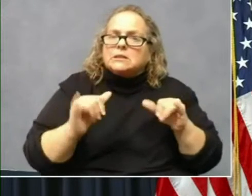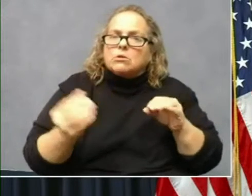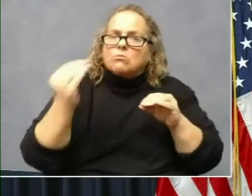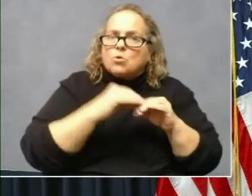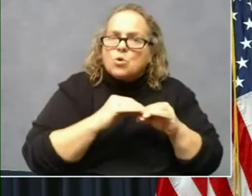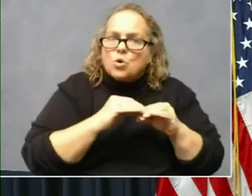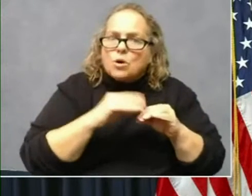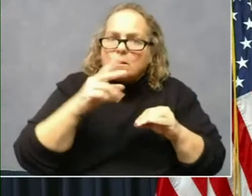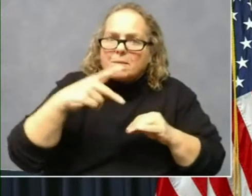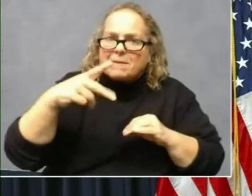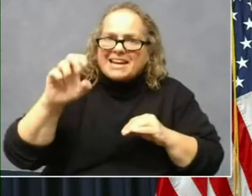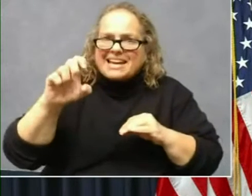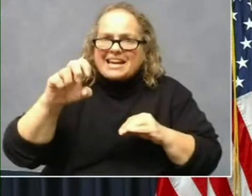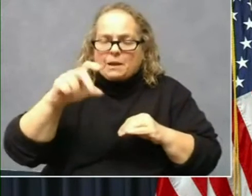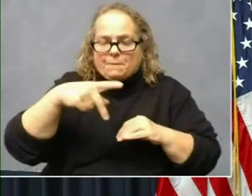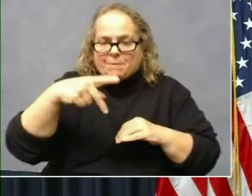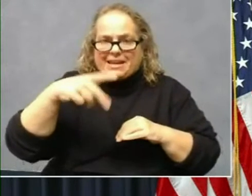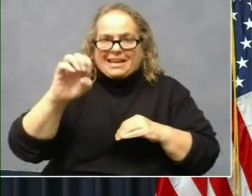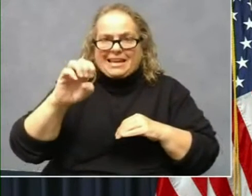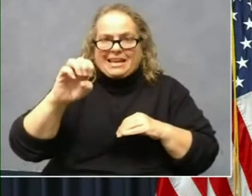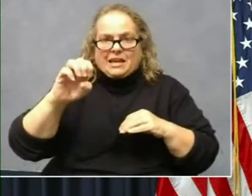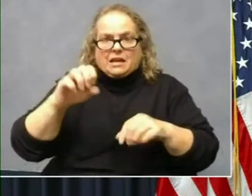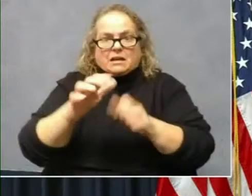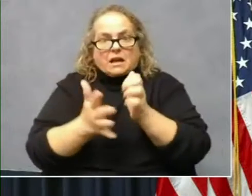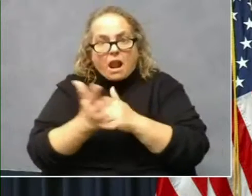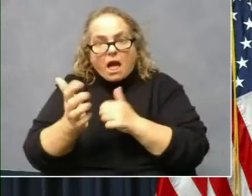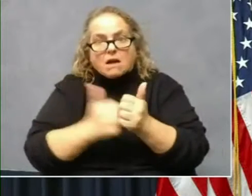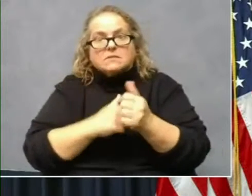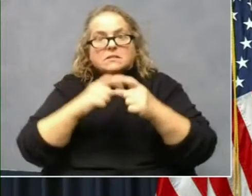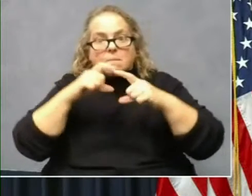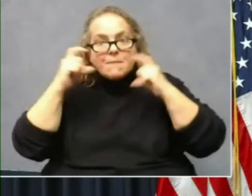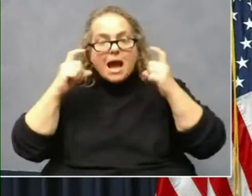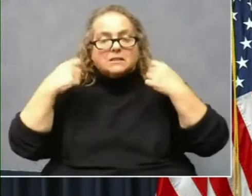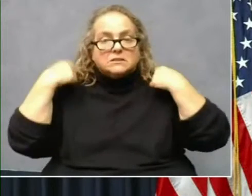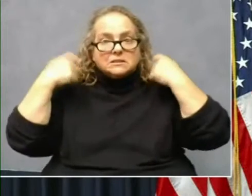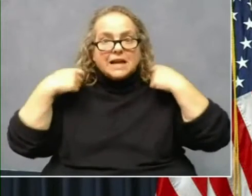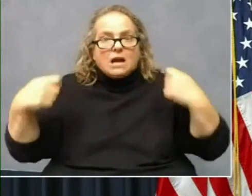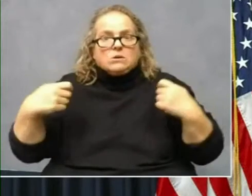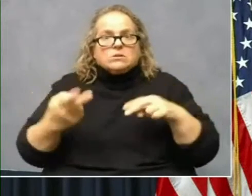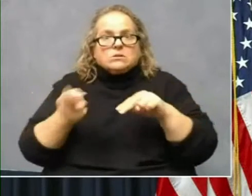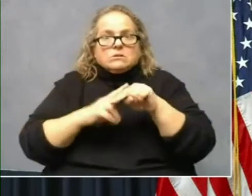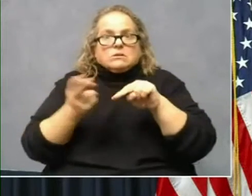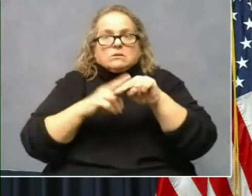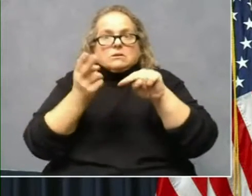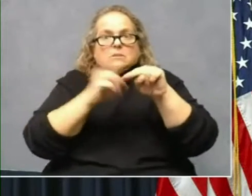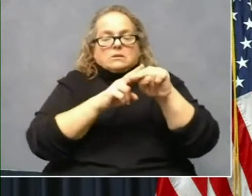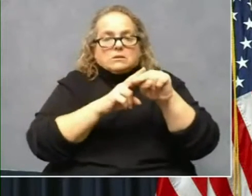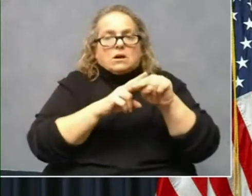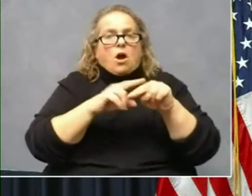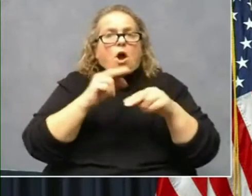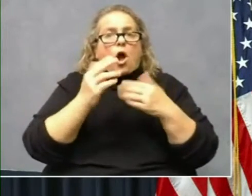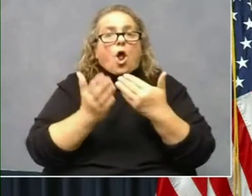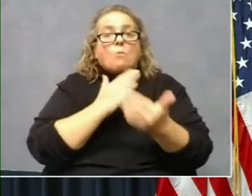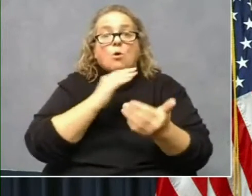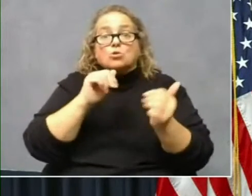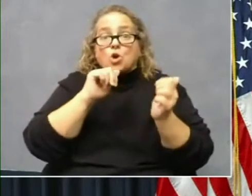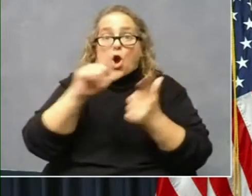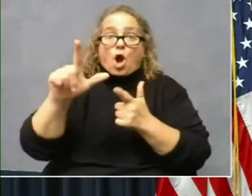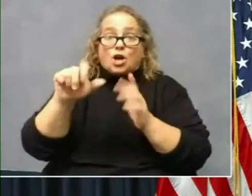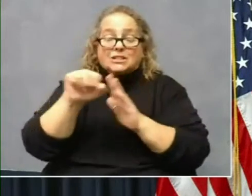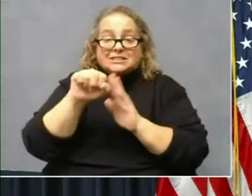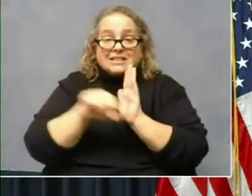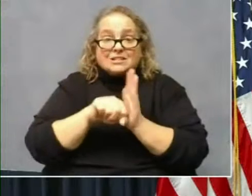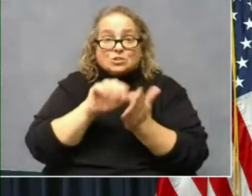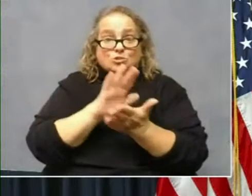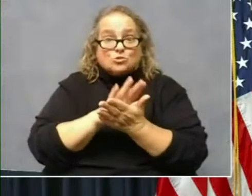PPE. When we made the decision, almost all of the state's school districts had already gone remote based on what